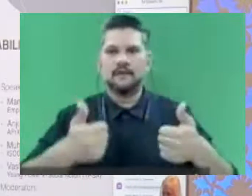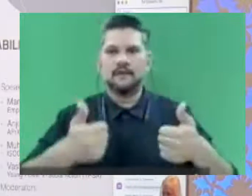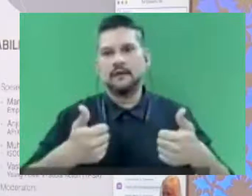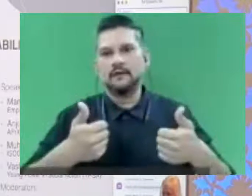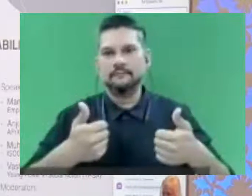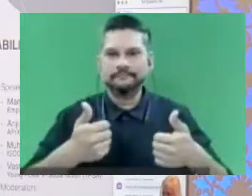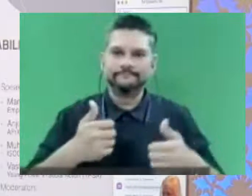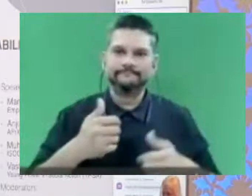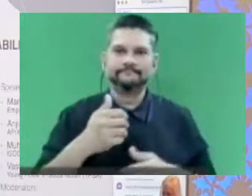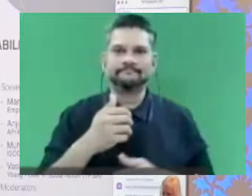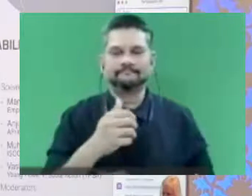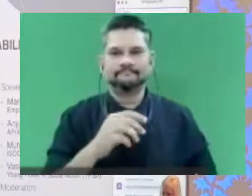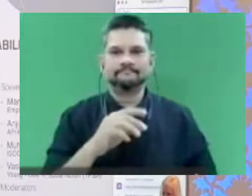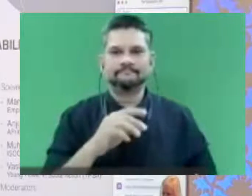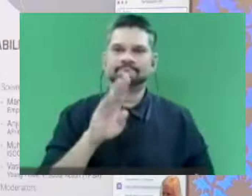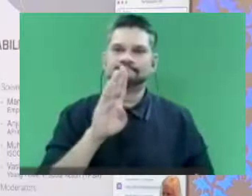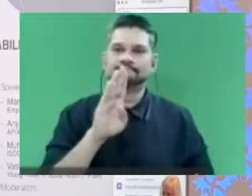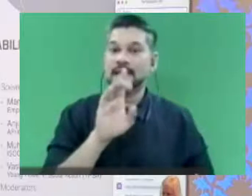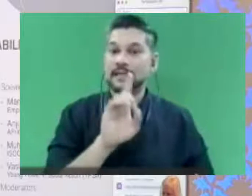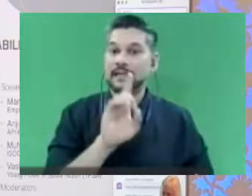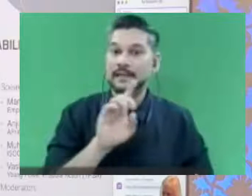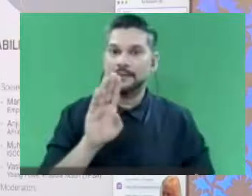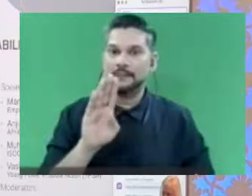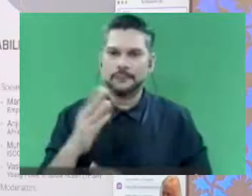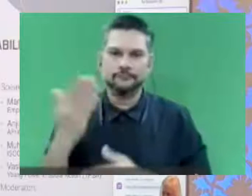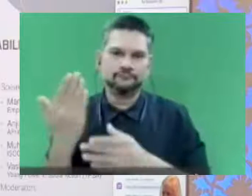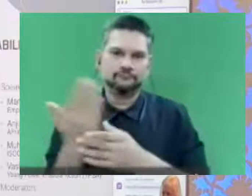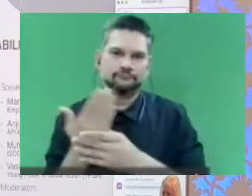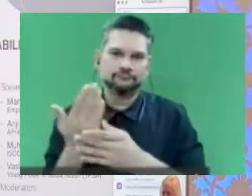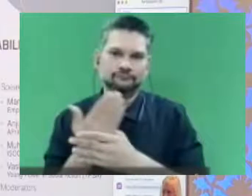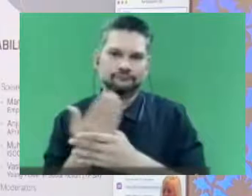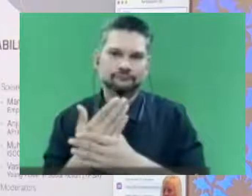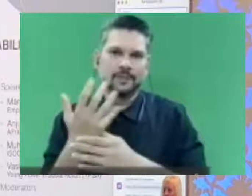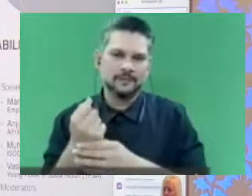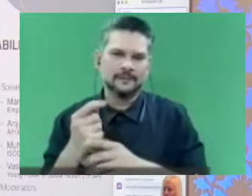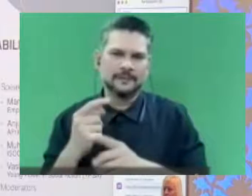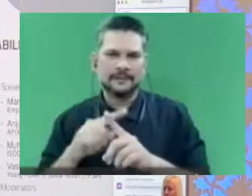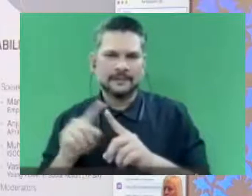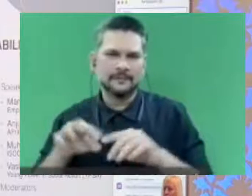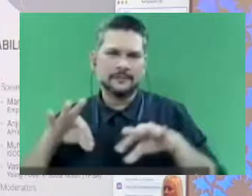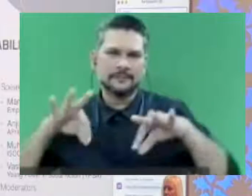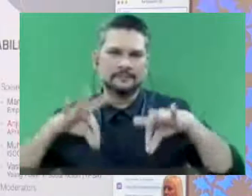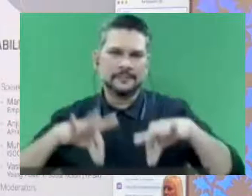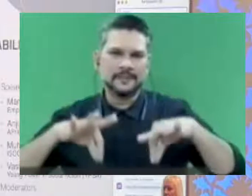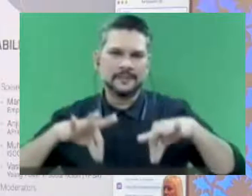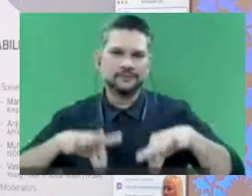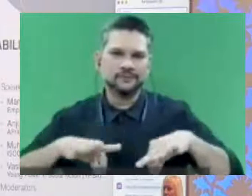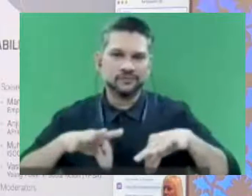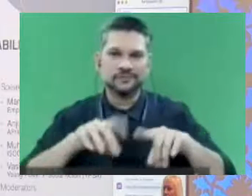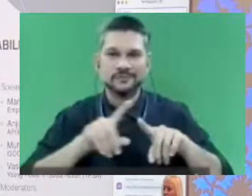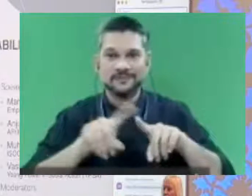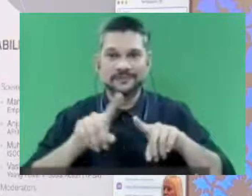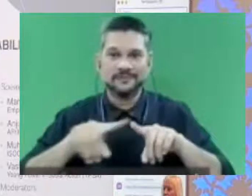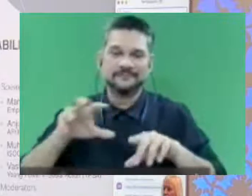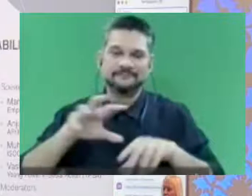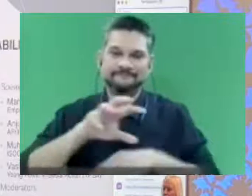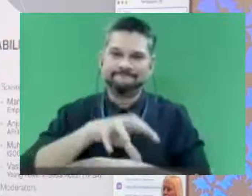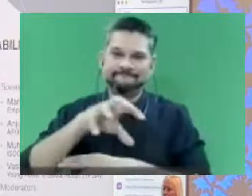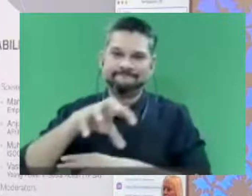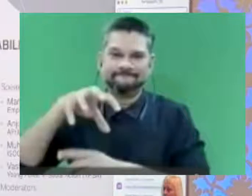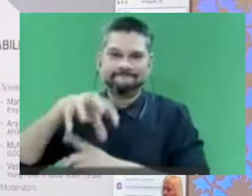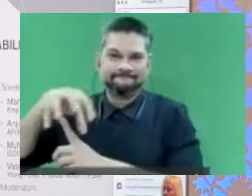the several ministries in the national level. And this kind of database become the